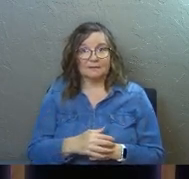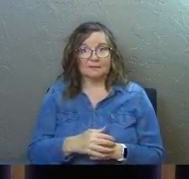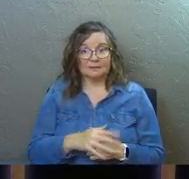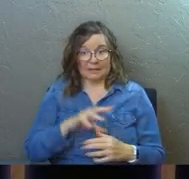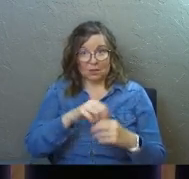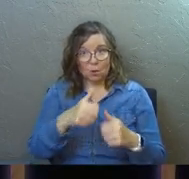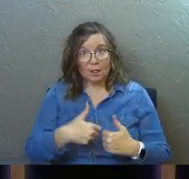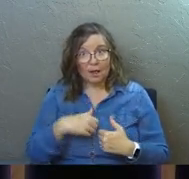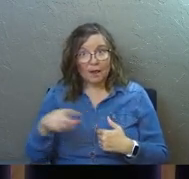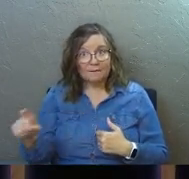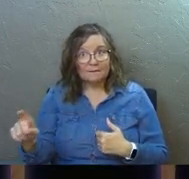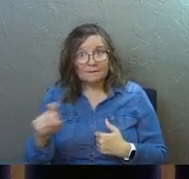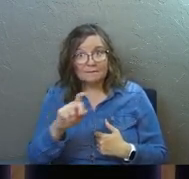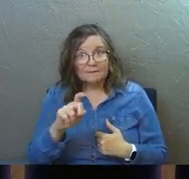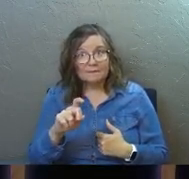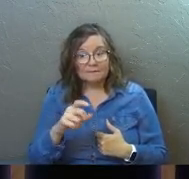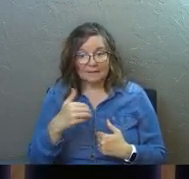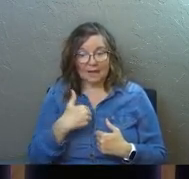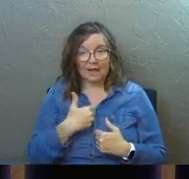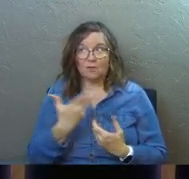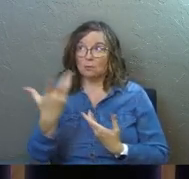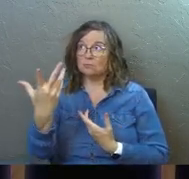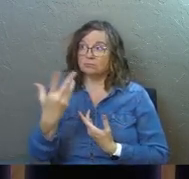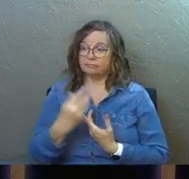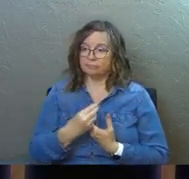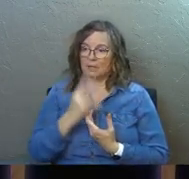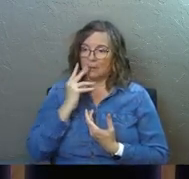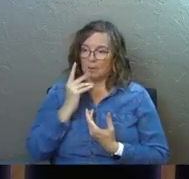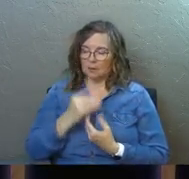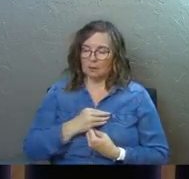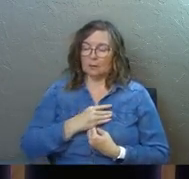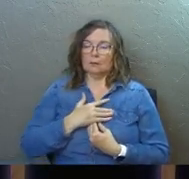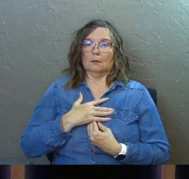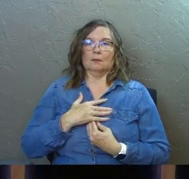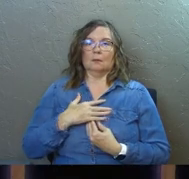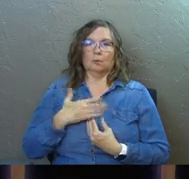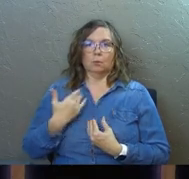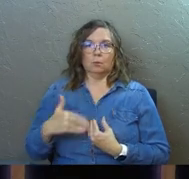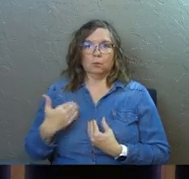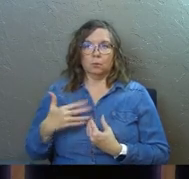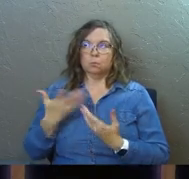Is He in your life? Have you had that experience of Him?